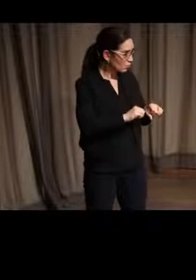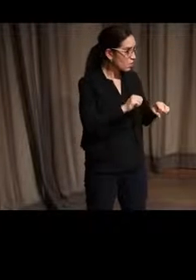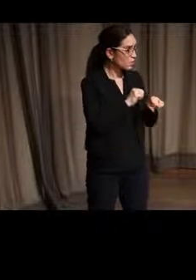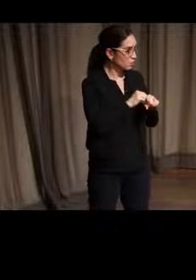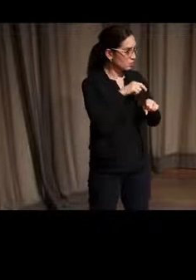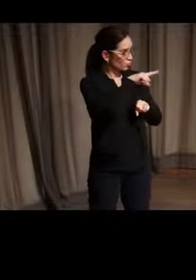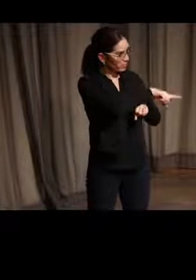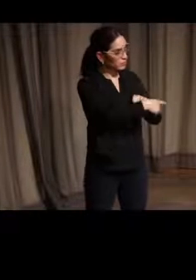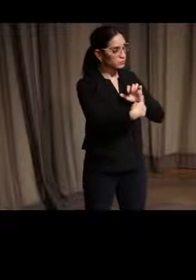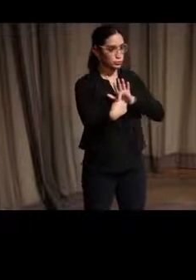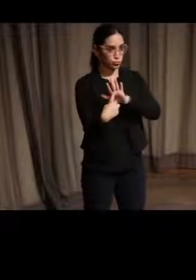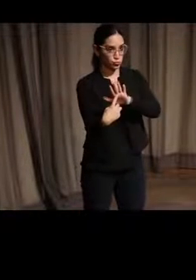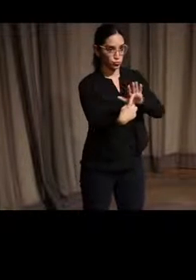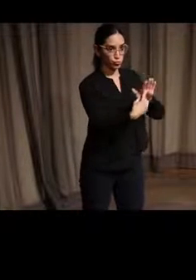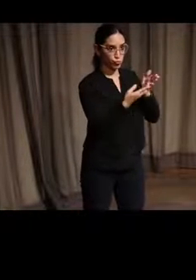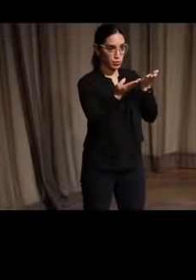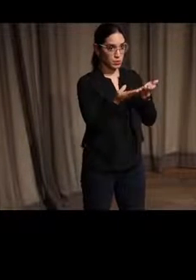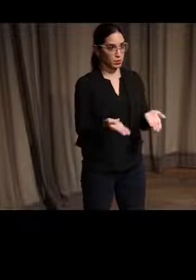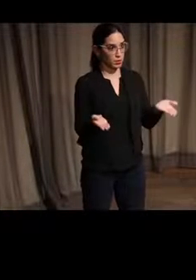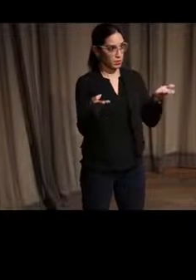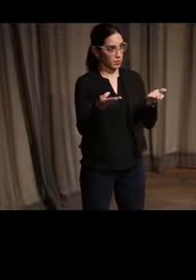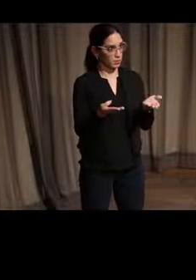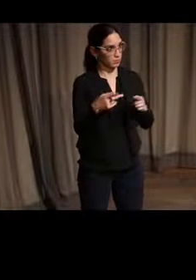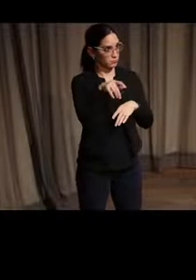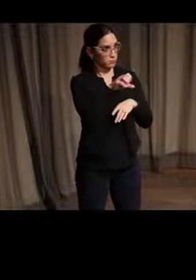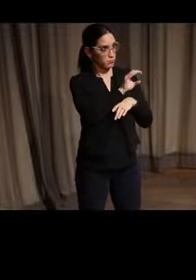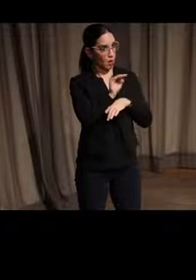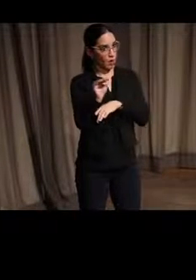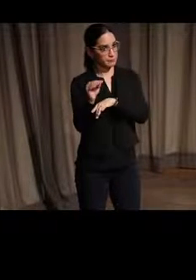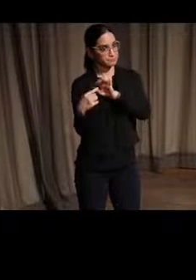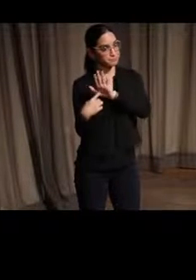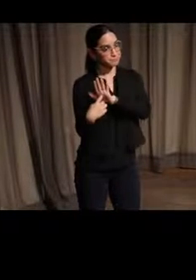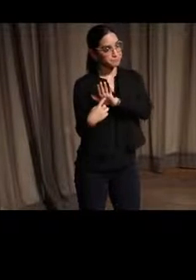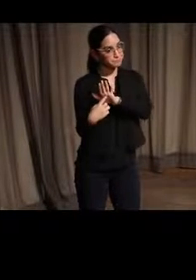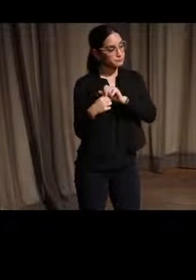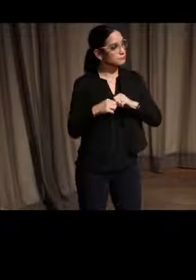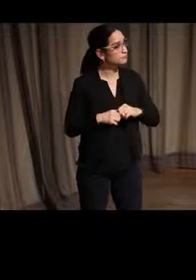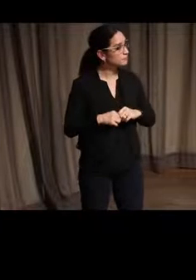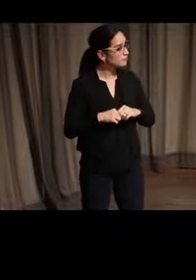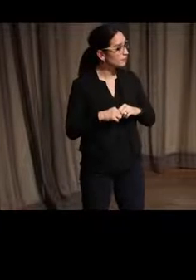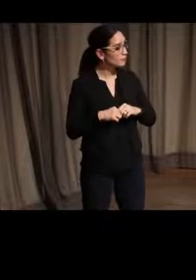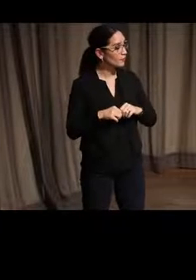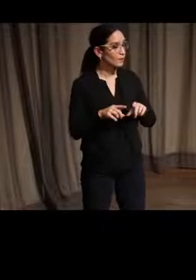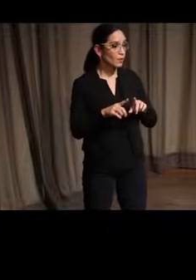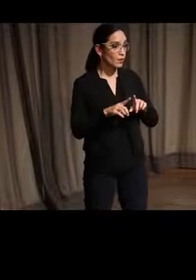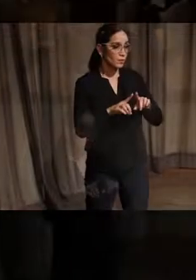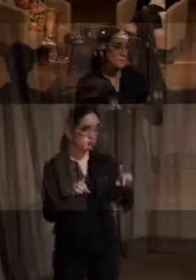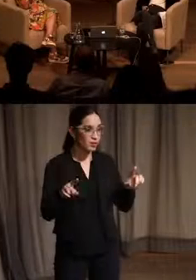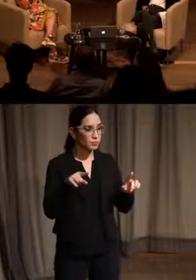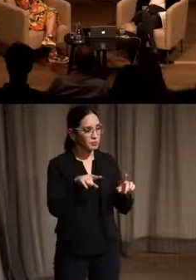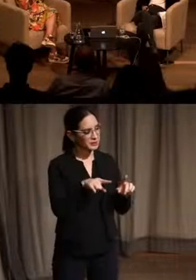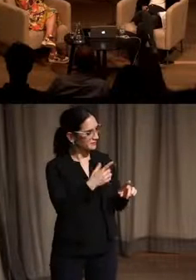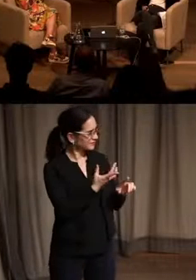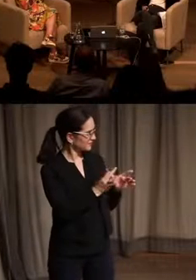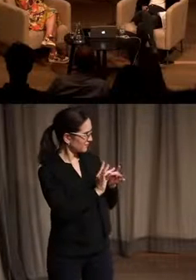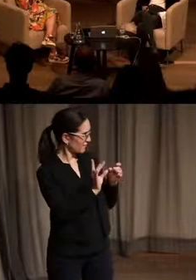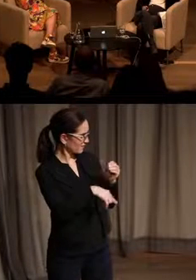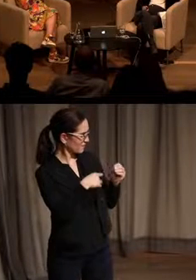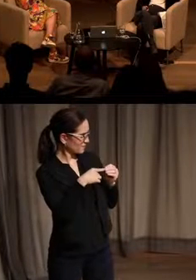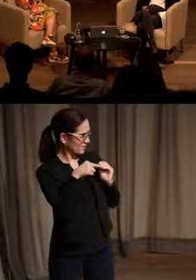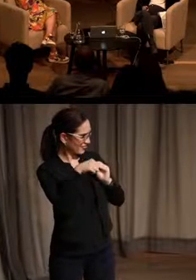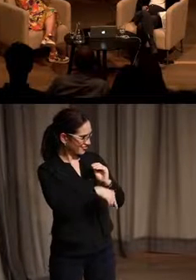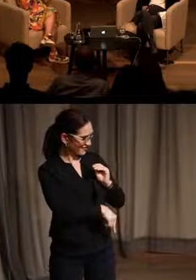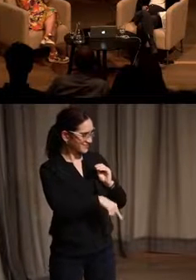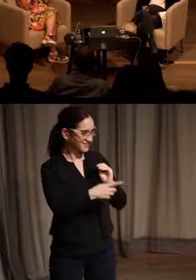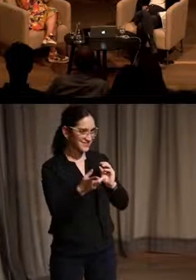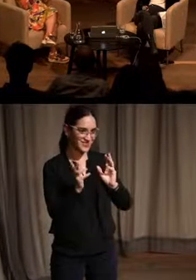show here at PAMM. And not until we were having a kind of casual conversation in preparation for this conversation